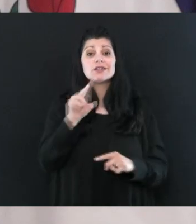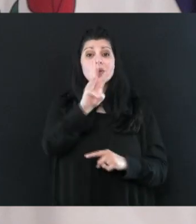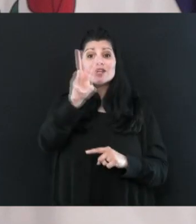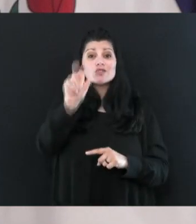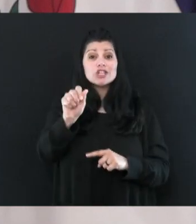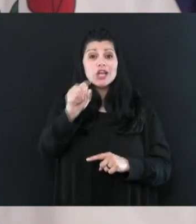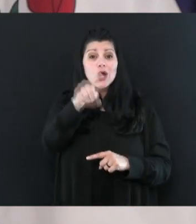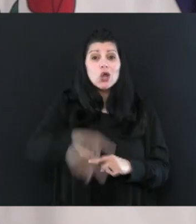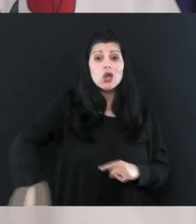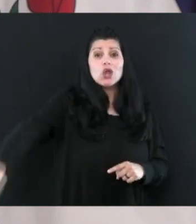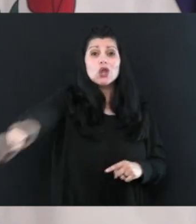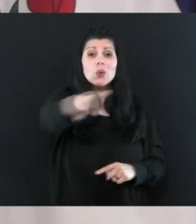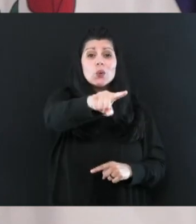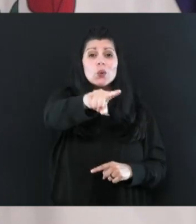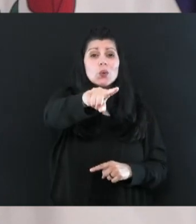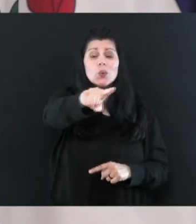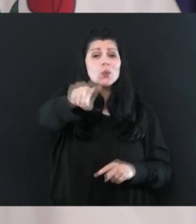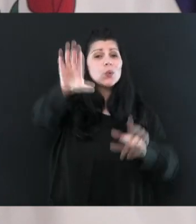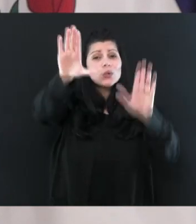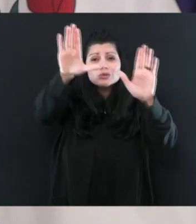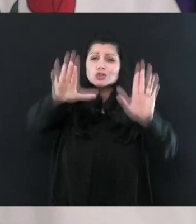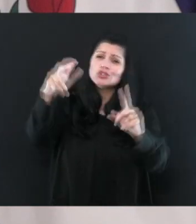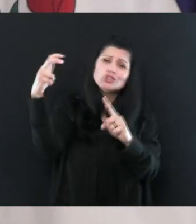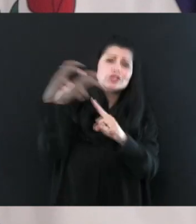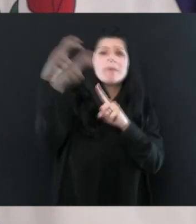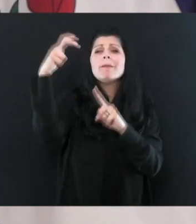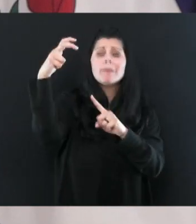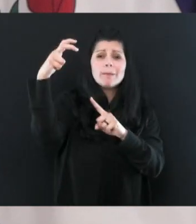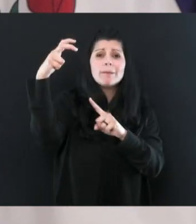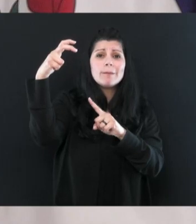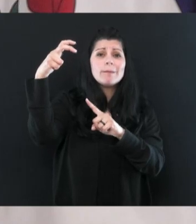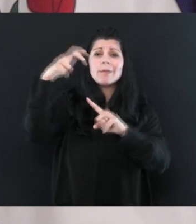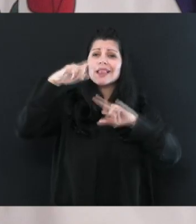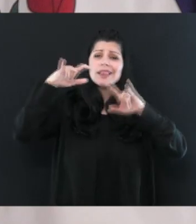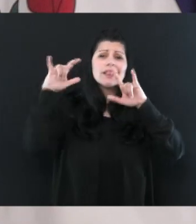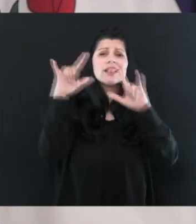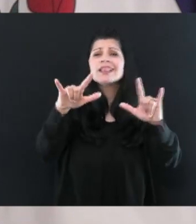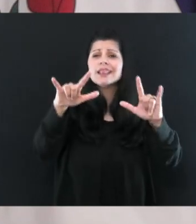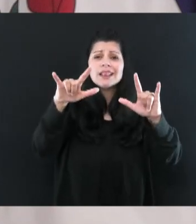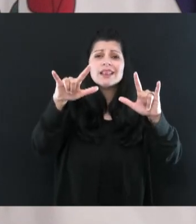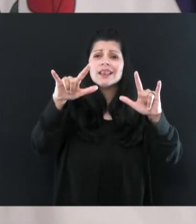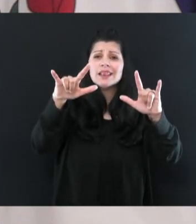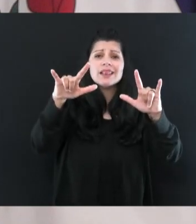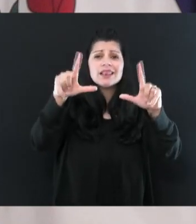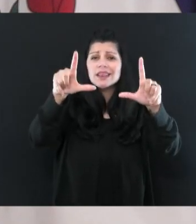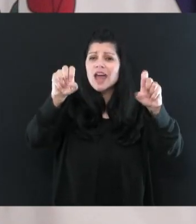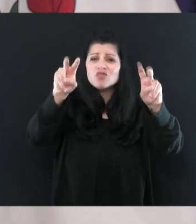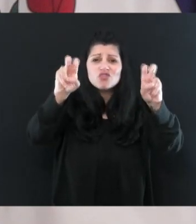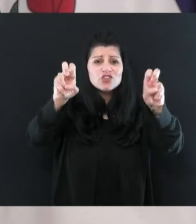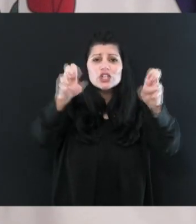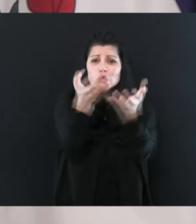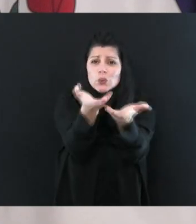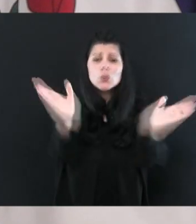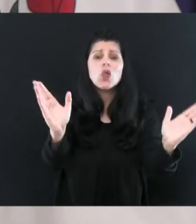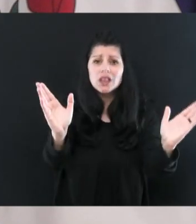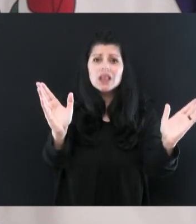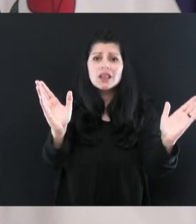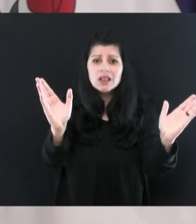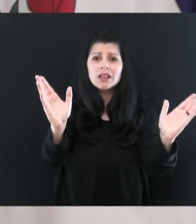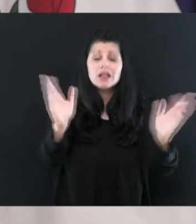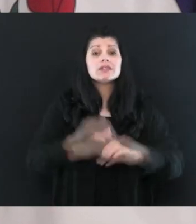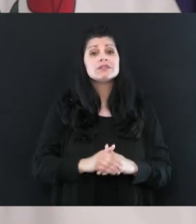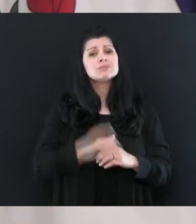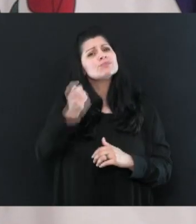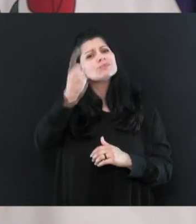superstars beyond belief. I love you with all my soul. And sure, we are dealt